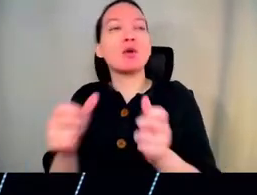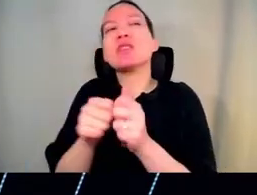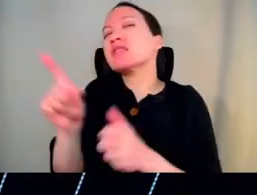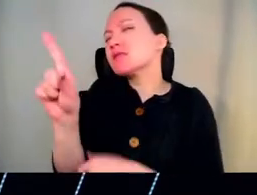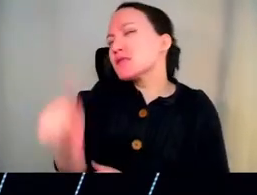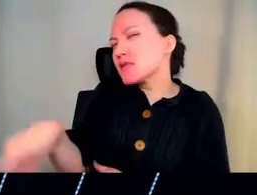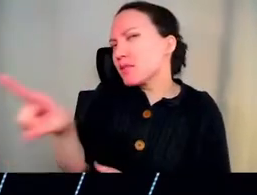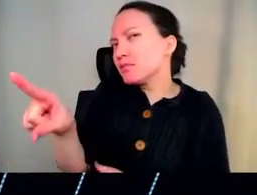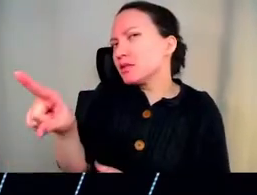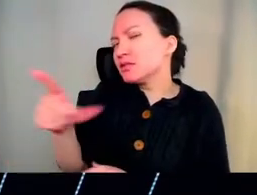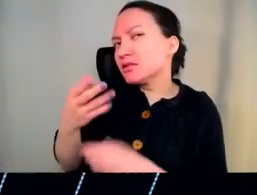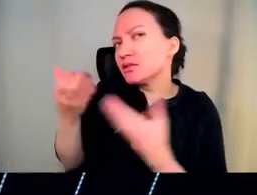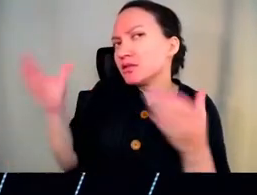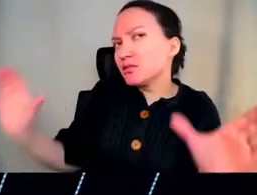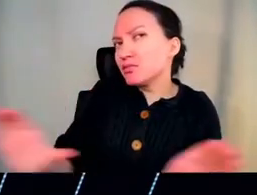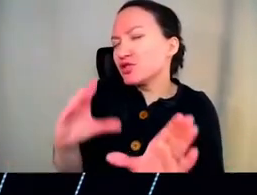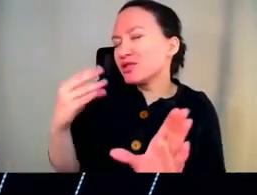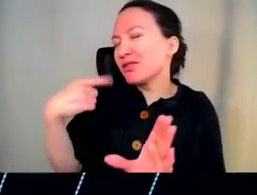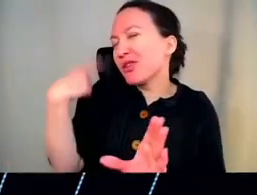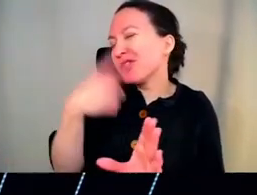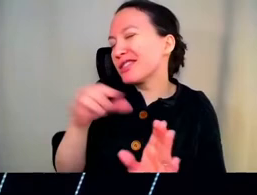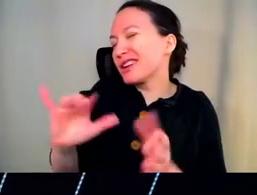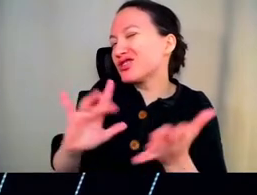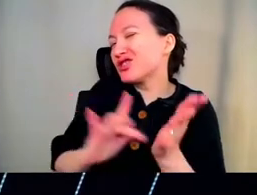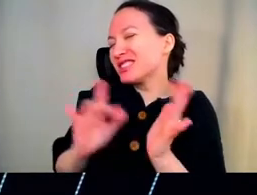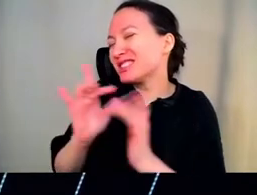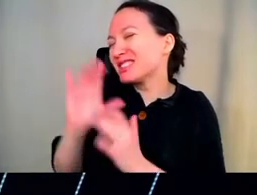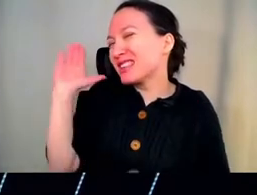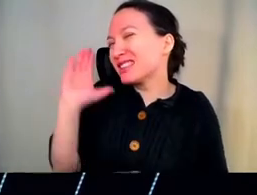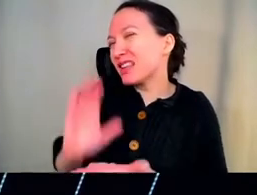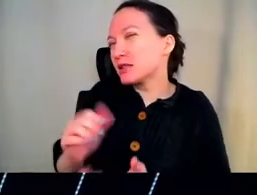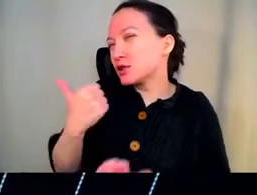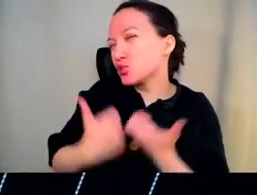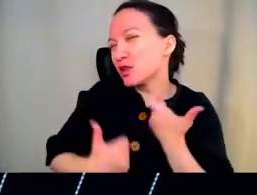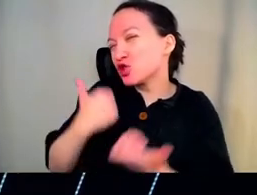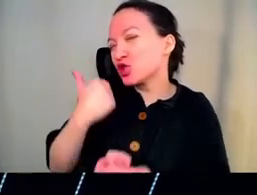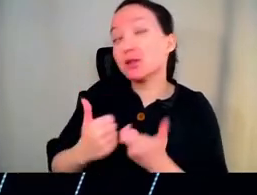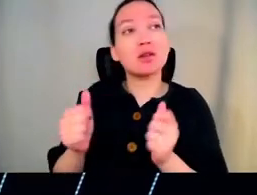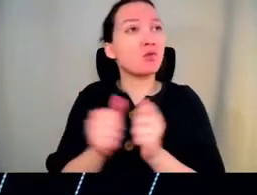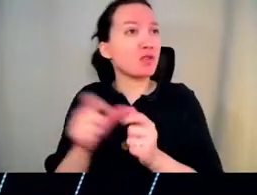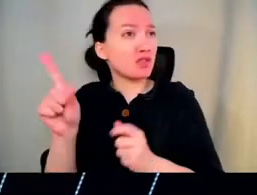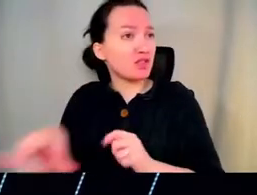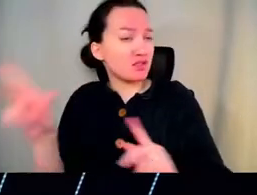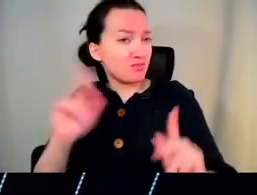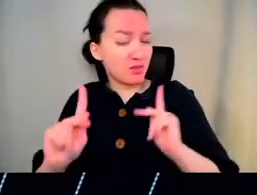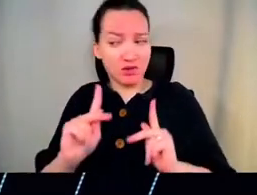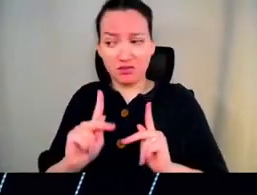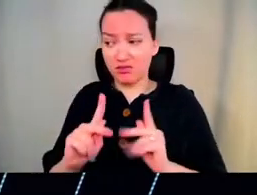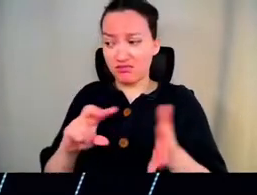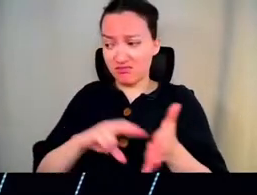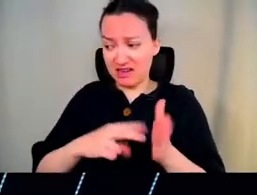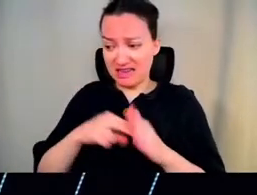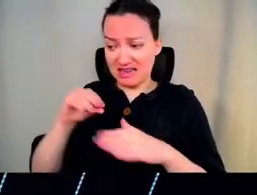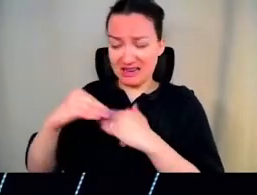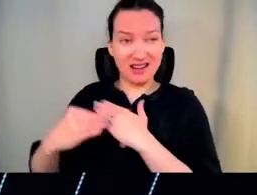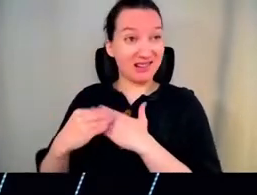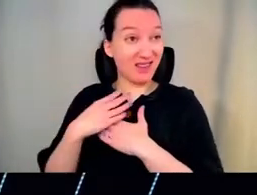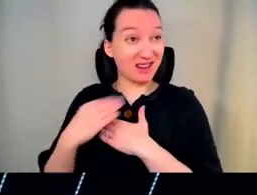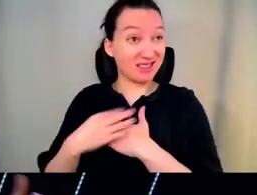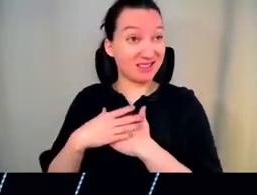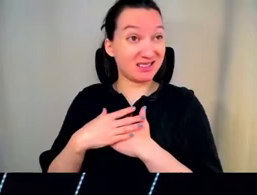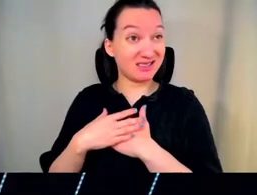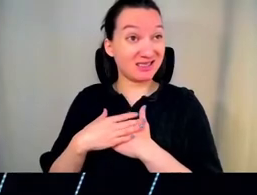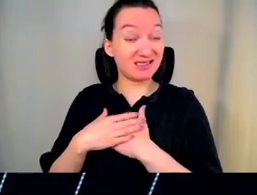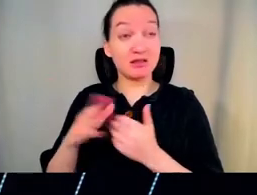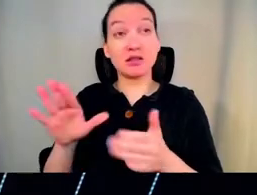they push me to look more like Jesus or less like Jesus? When I'm with these people, does the advice they give me, does it push me